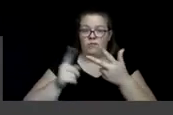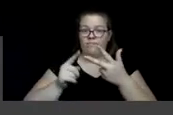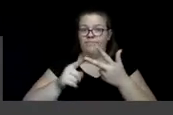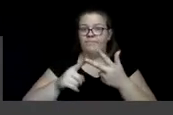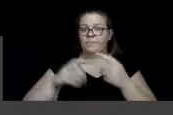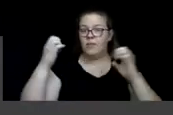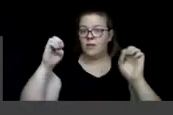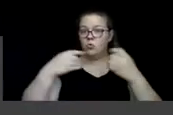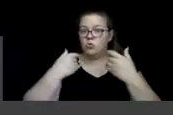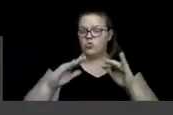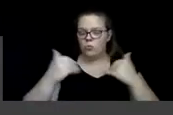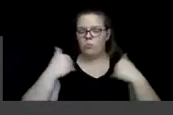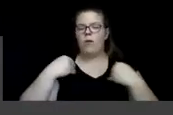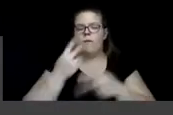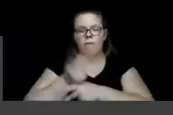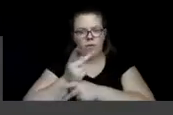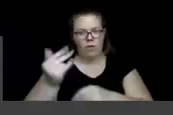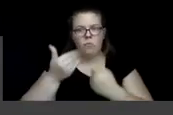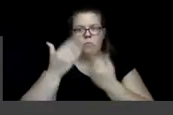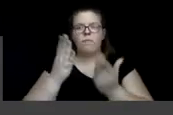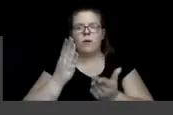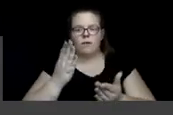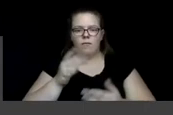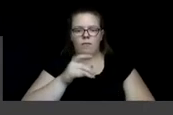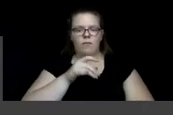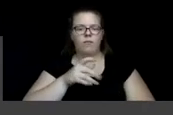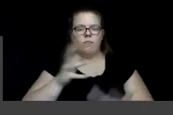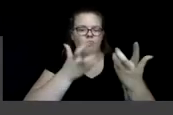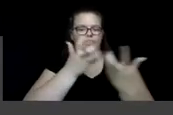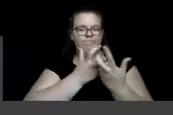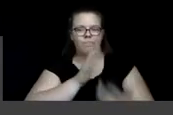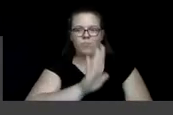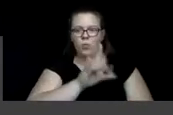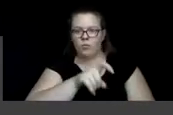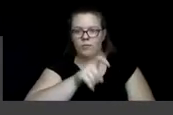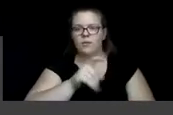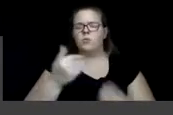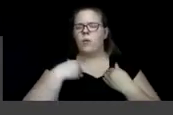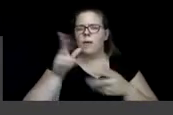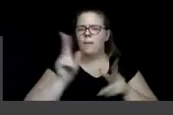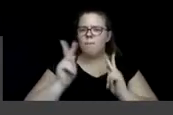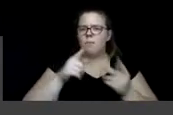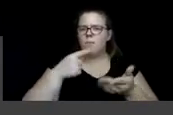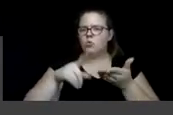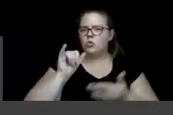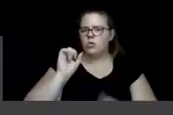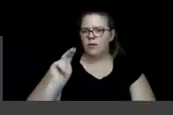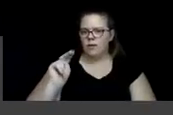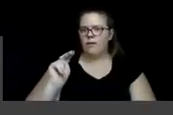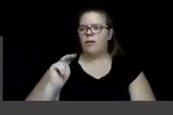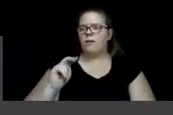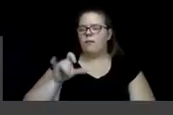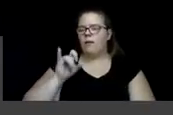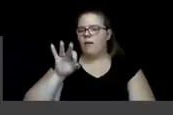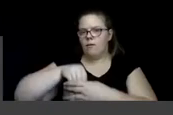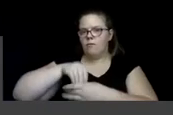be provided as needed, and we have people who check in on folks in the emergency room